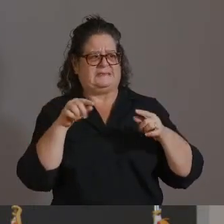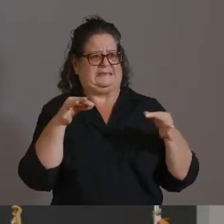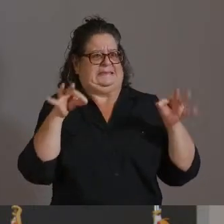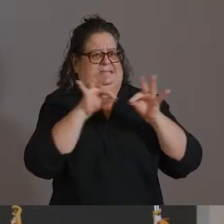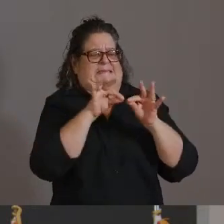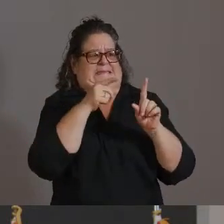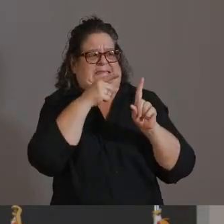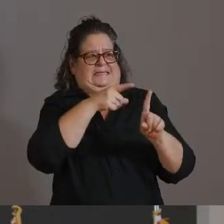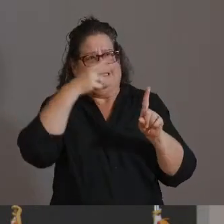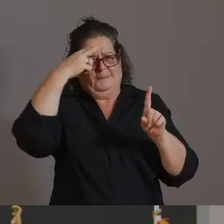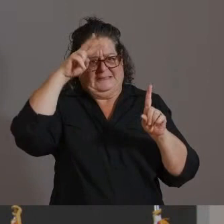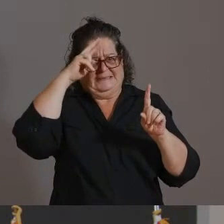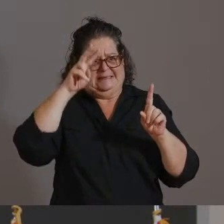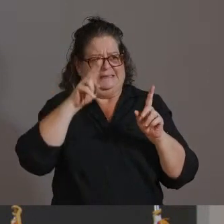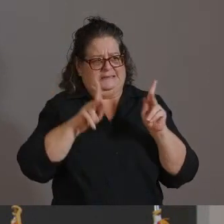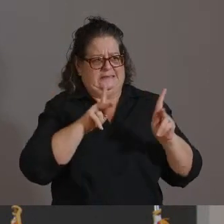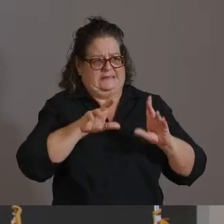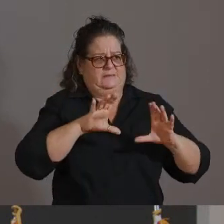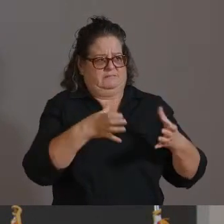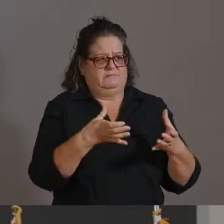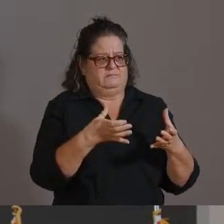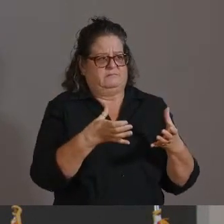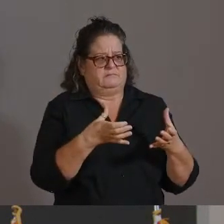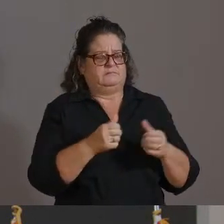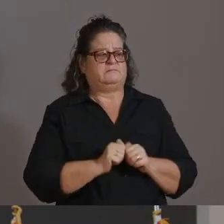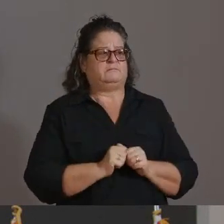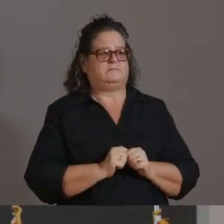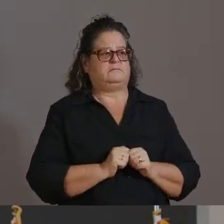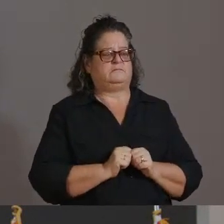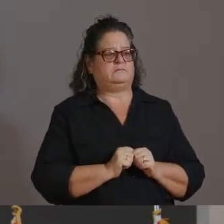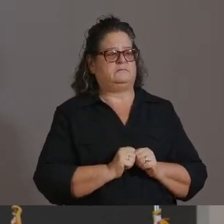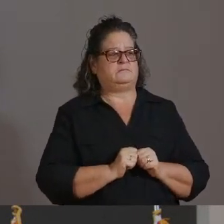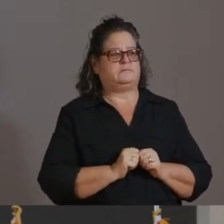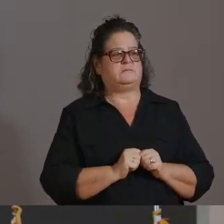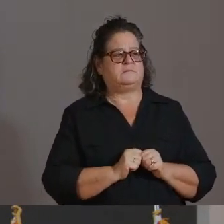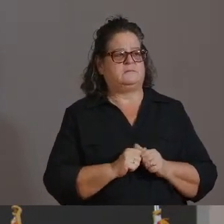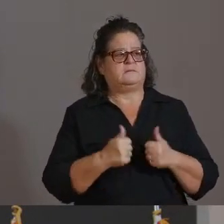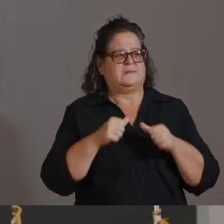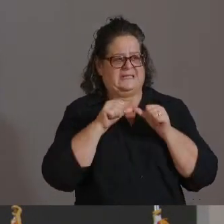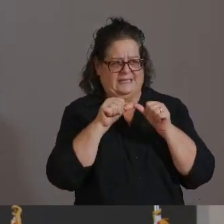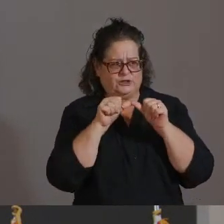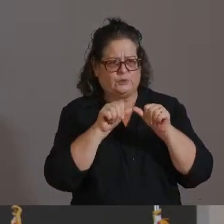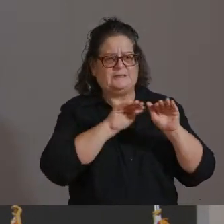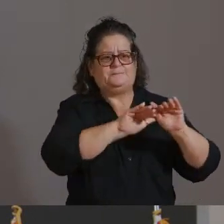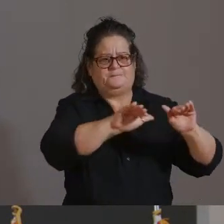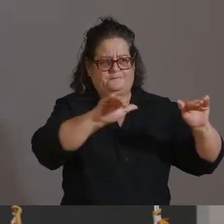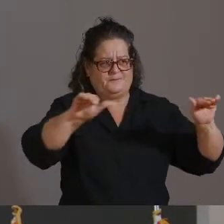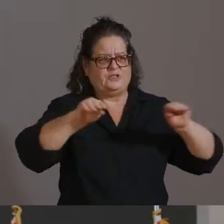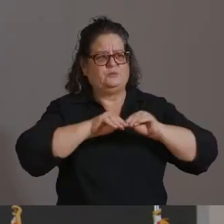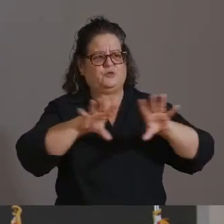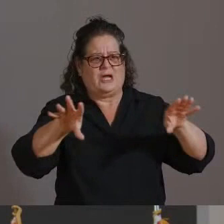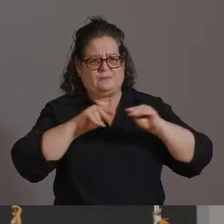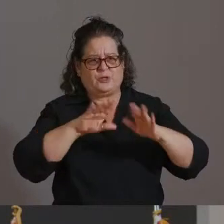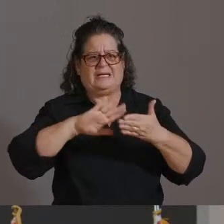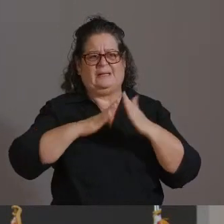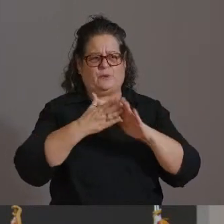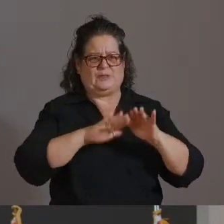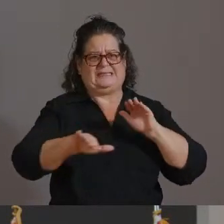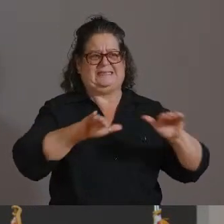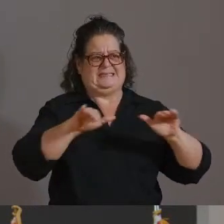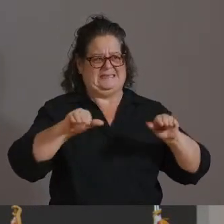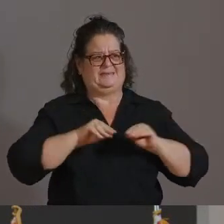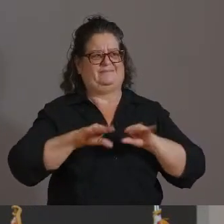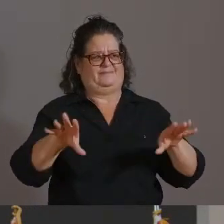of efforts with many here in this platform. Definitivamente estamos comprometidos a que el acceso de salud sea a todas